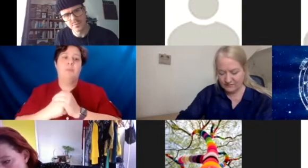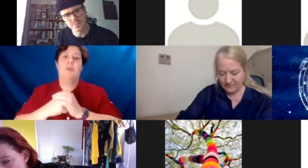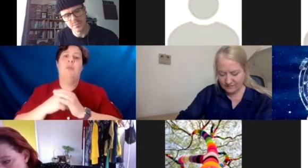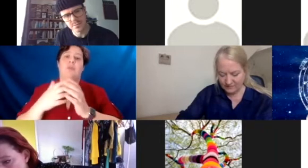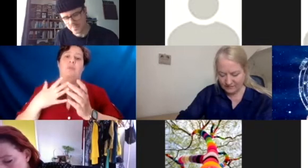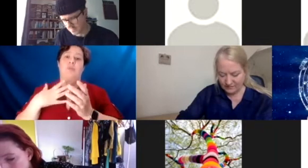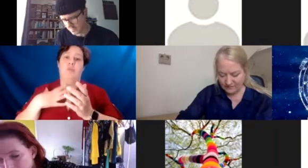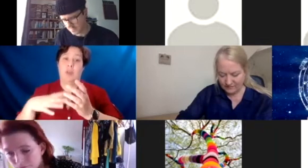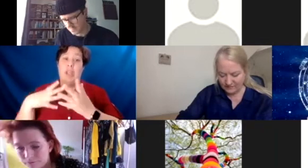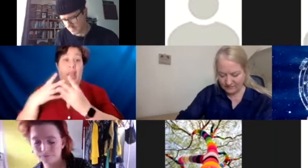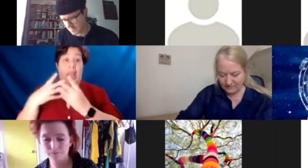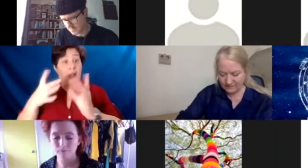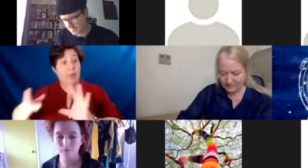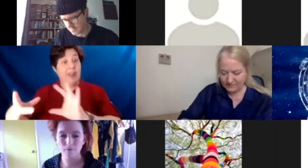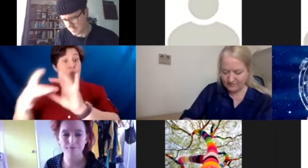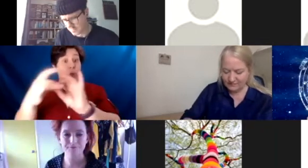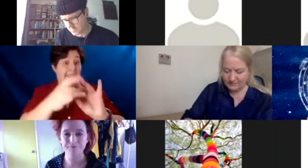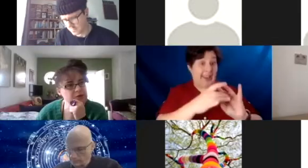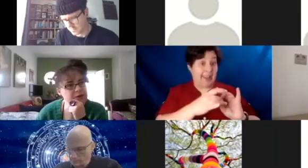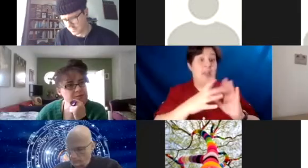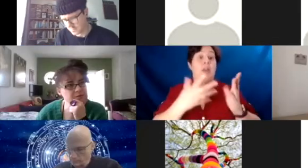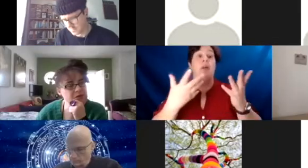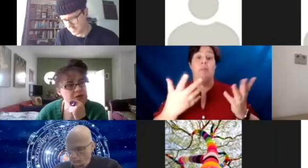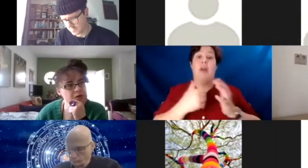help link you up. But